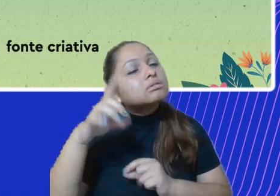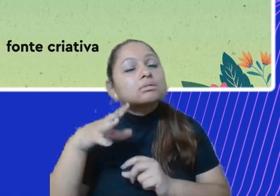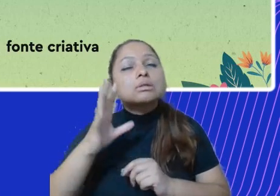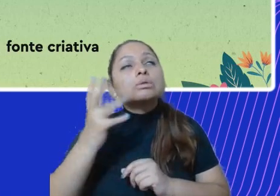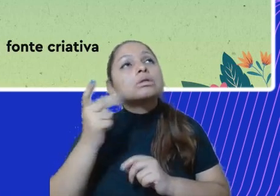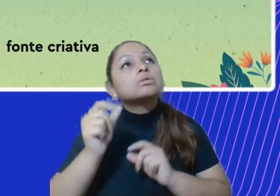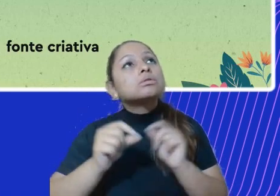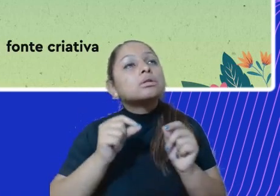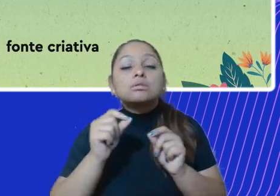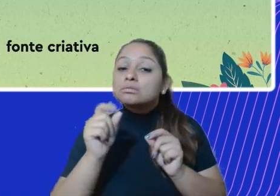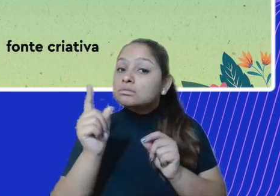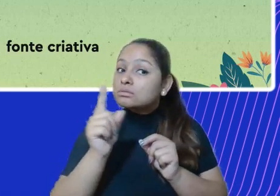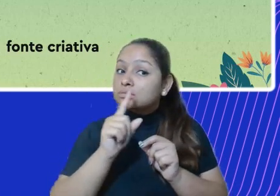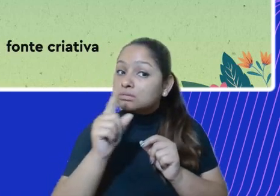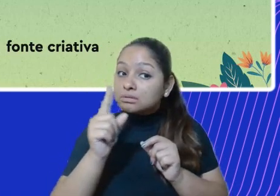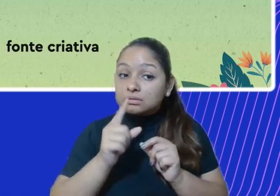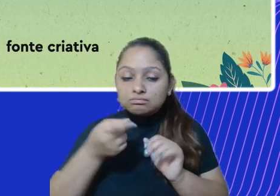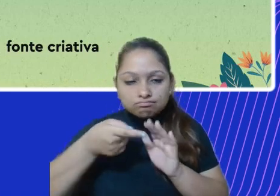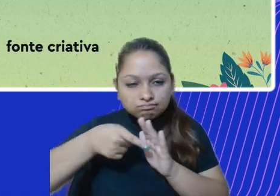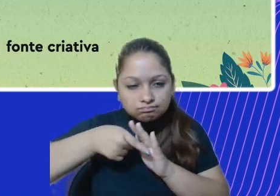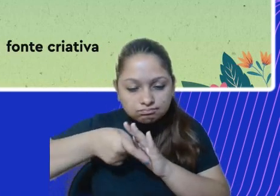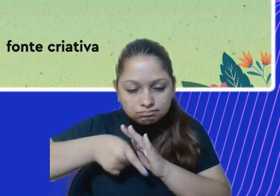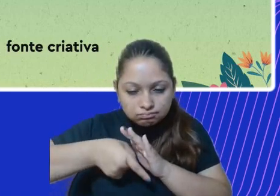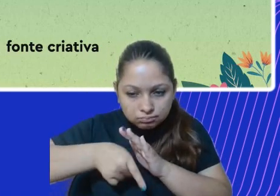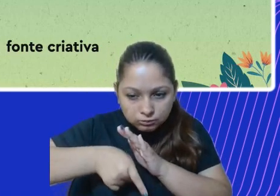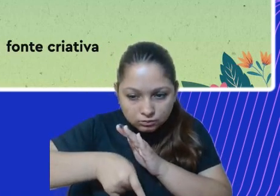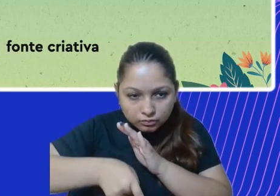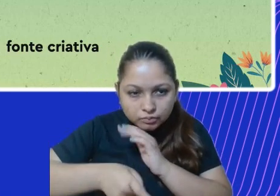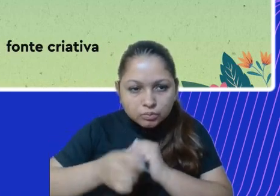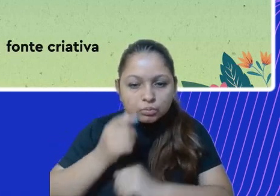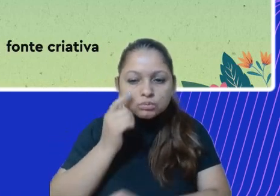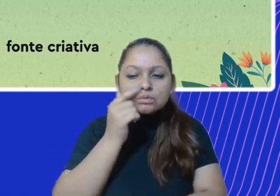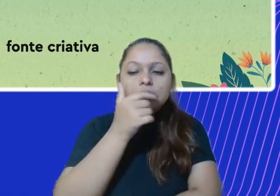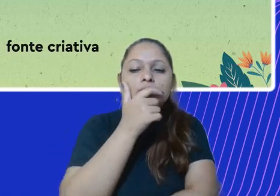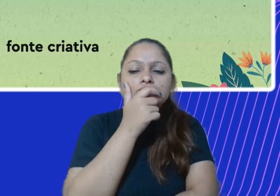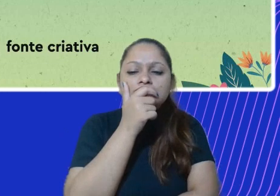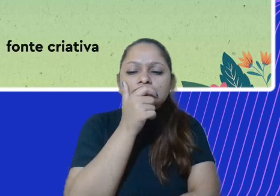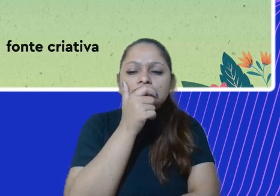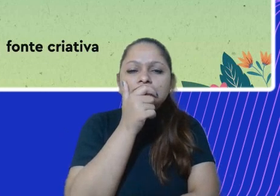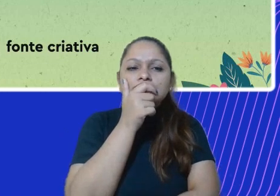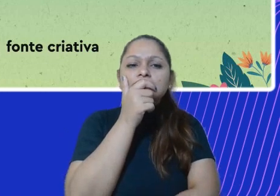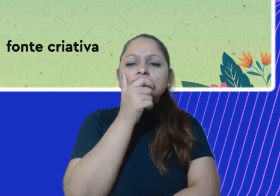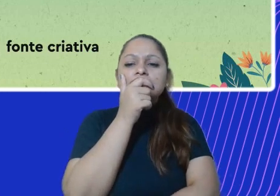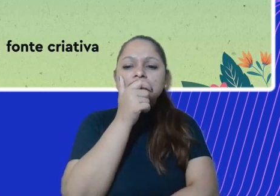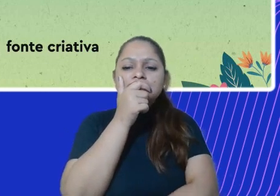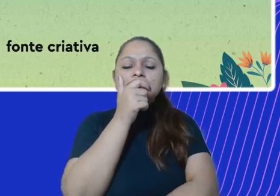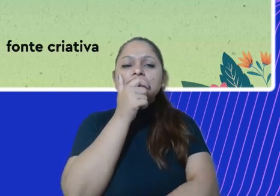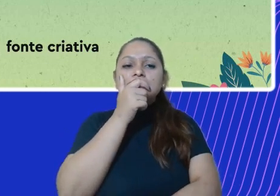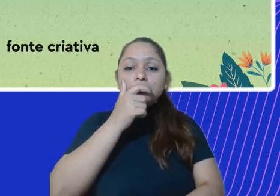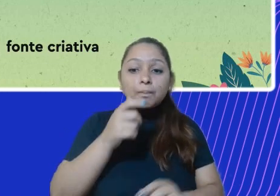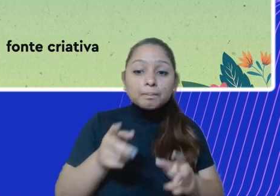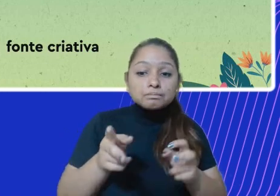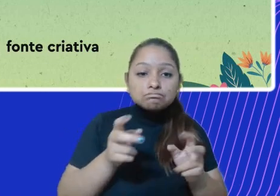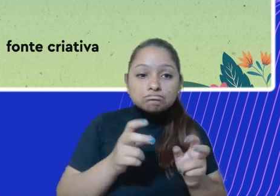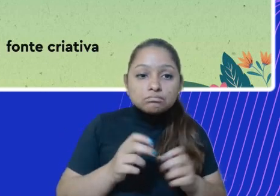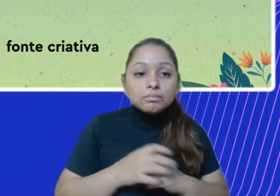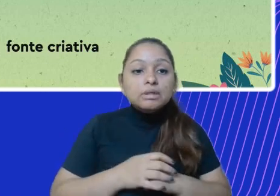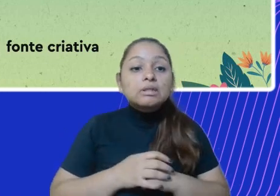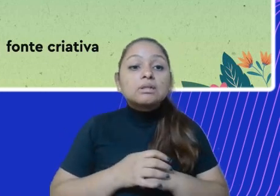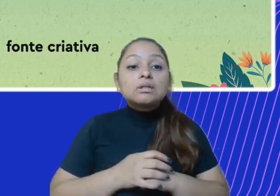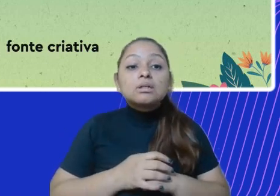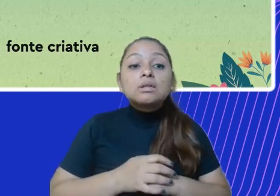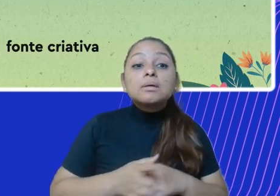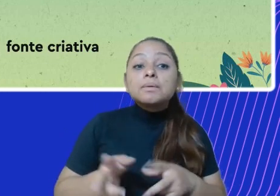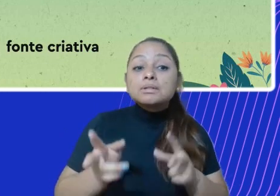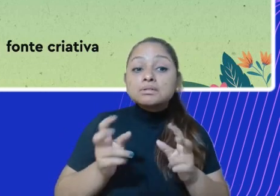go deeper in the creative source that changes the structures of thinking, the paradigms of business, so